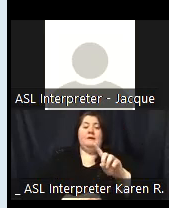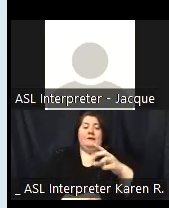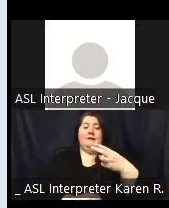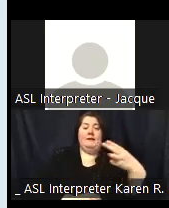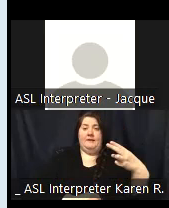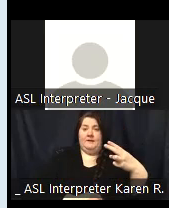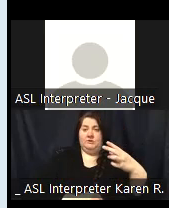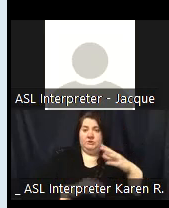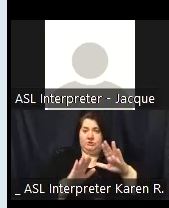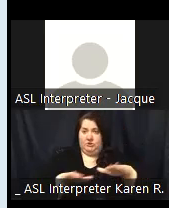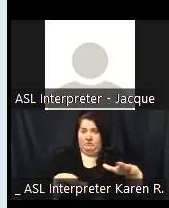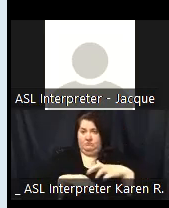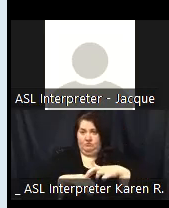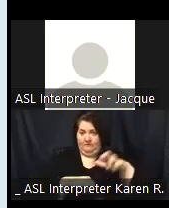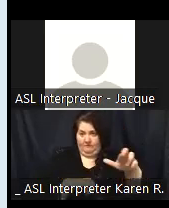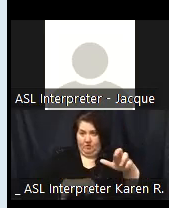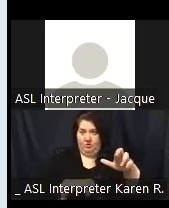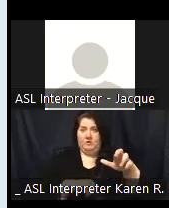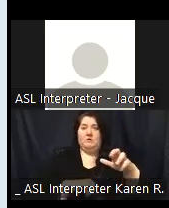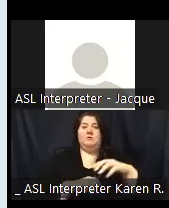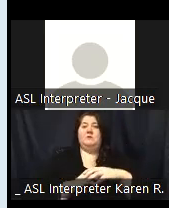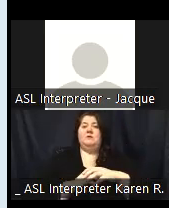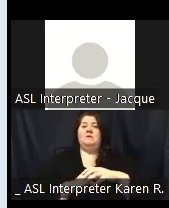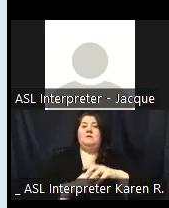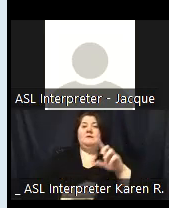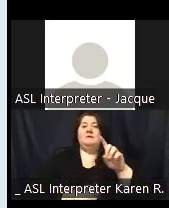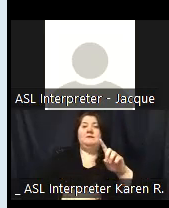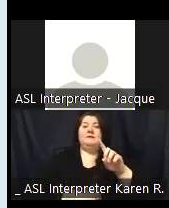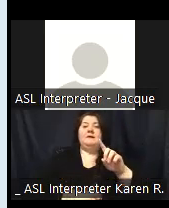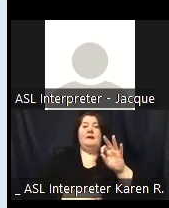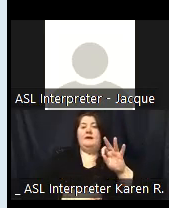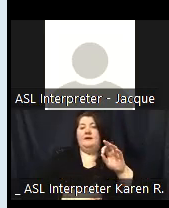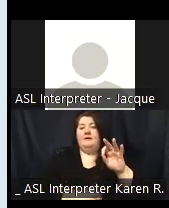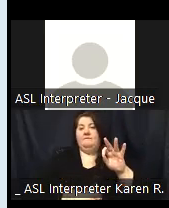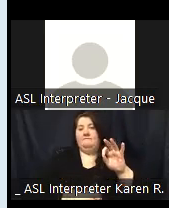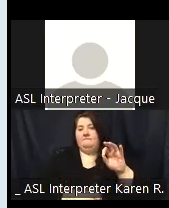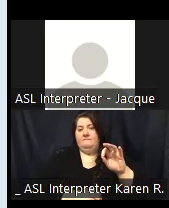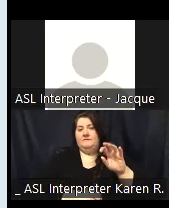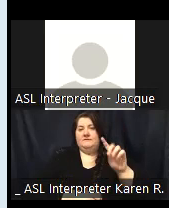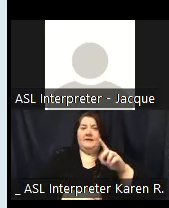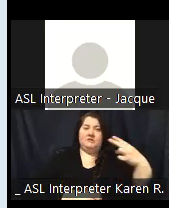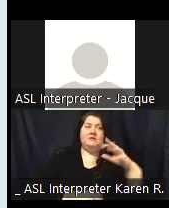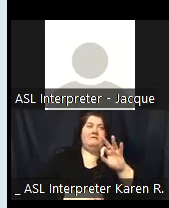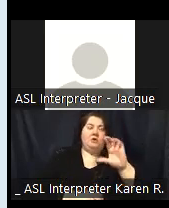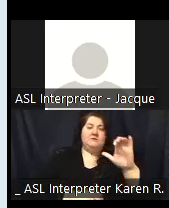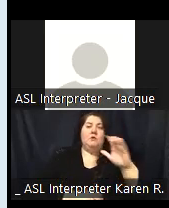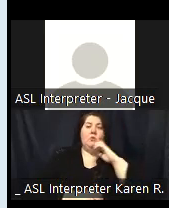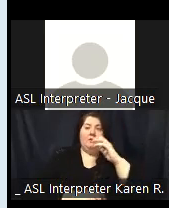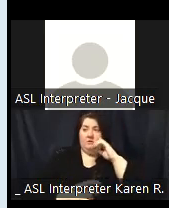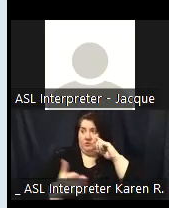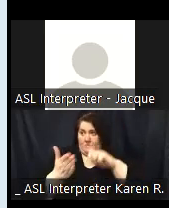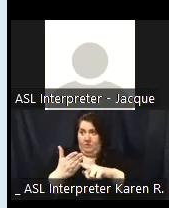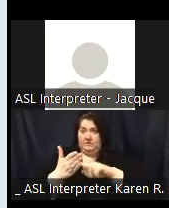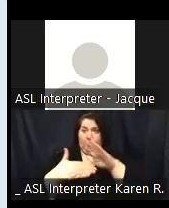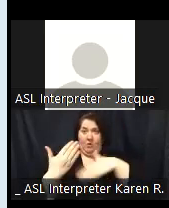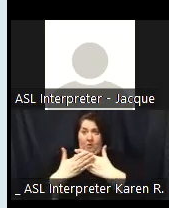referred, the DHH FRC will notify all 3 agencies of the scheduled evaluation,